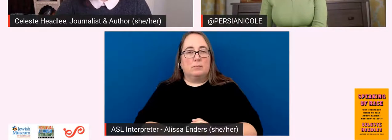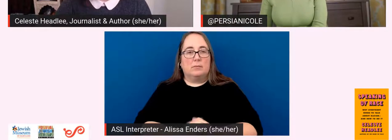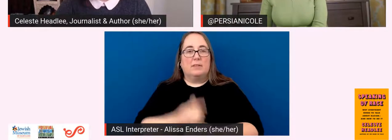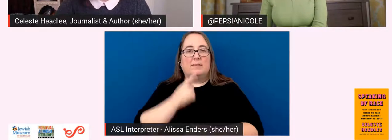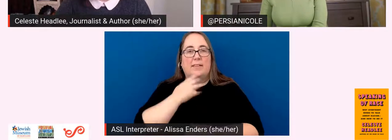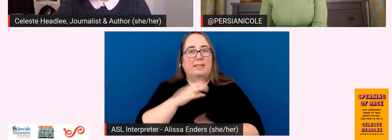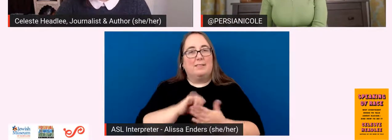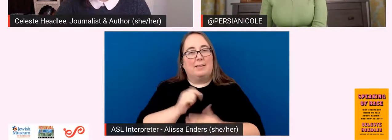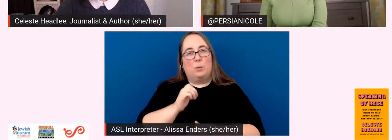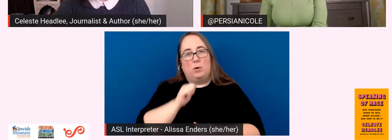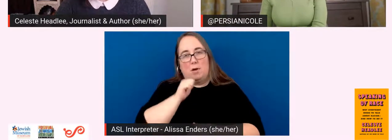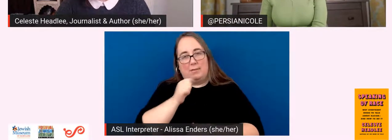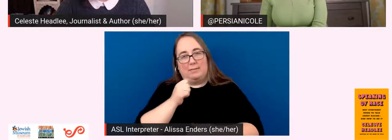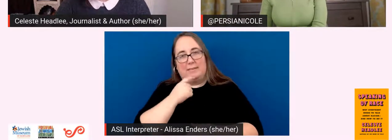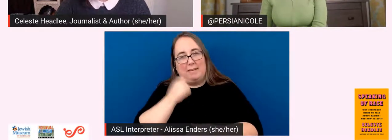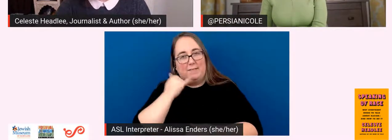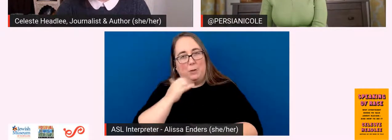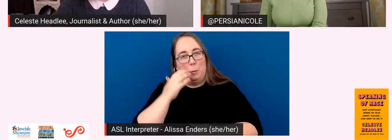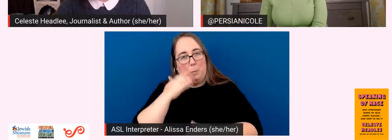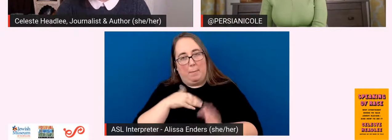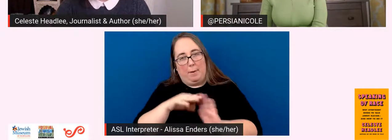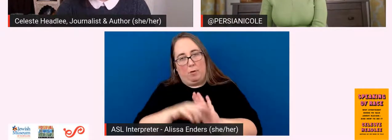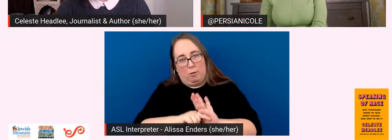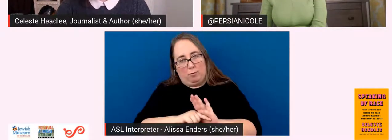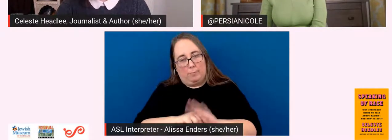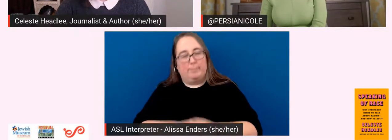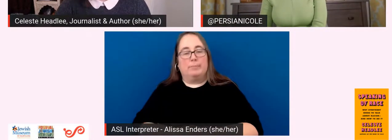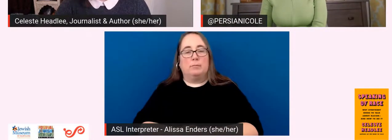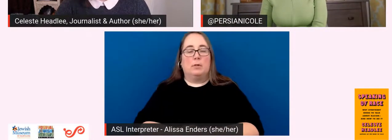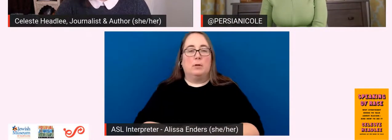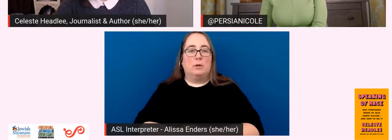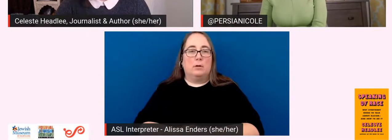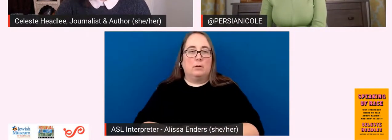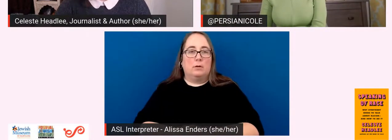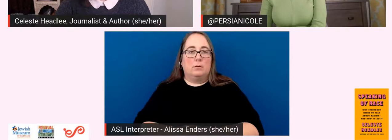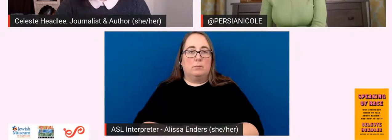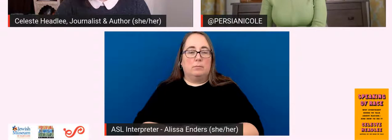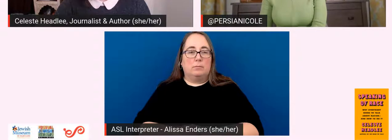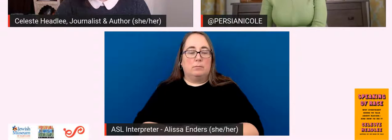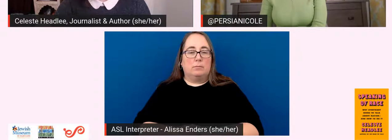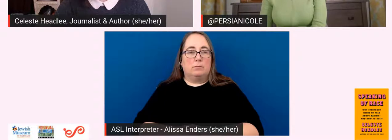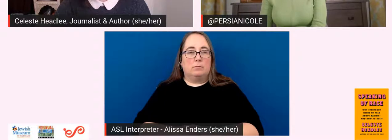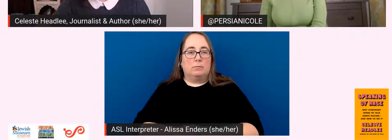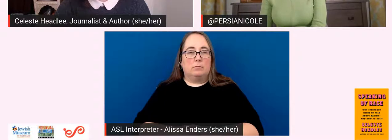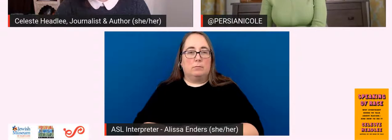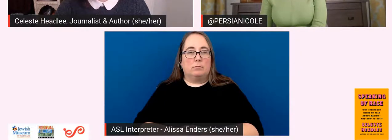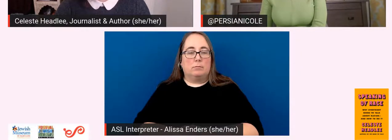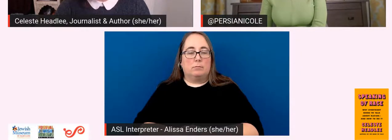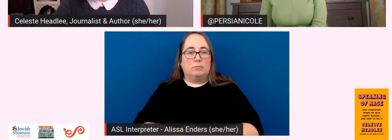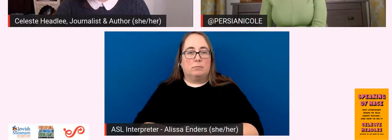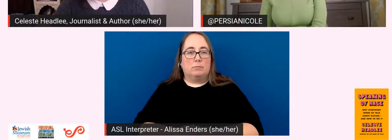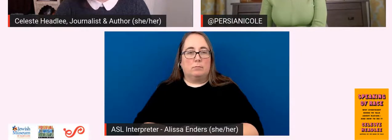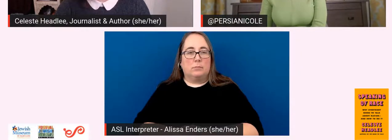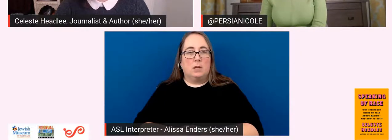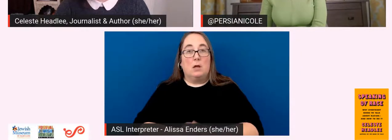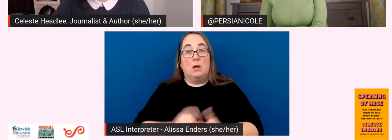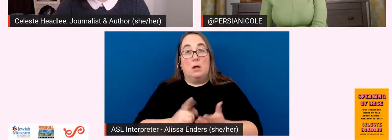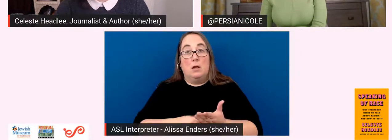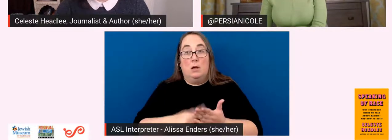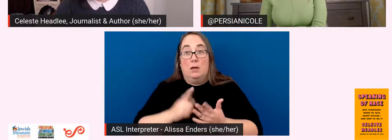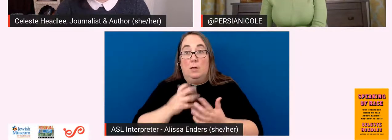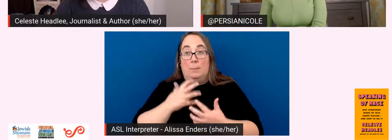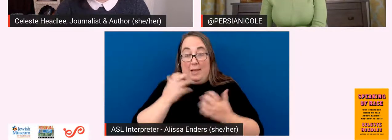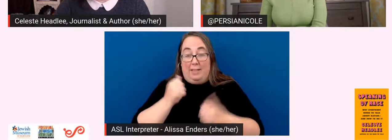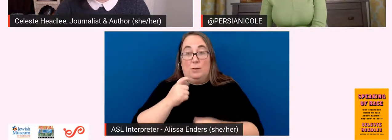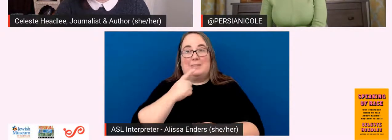say if they knew what my background was. Mm. And then sometimes they get mad. They'll say